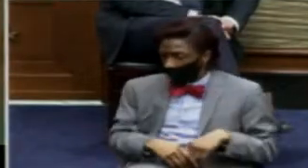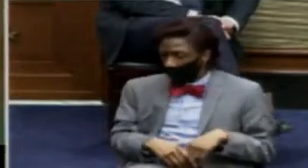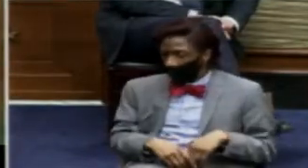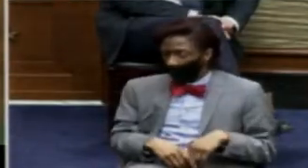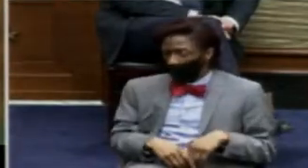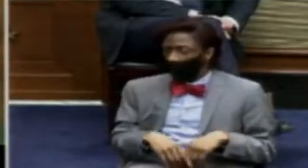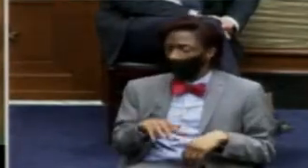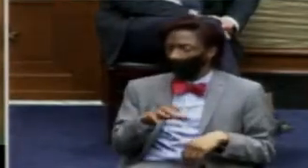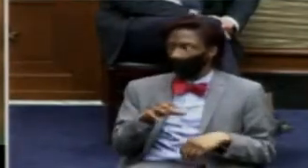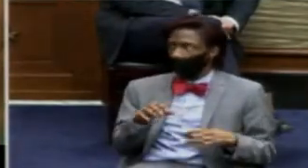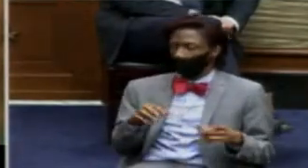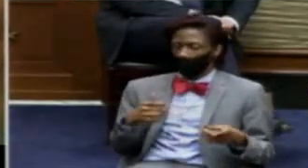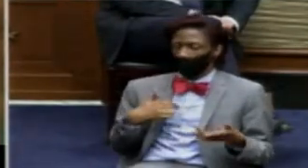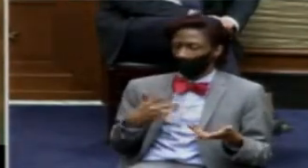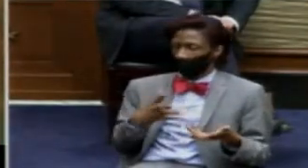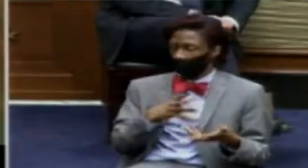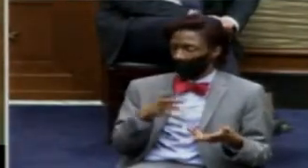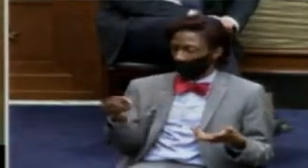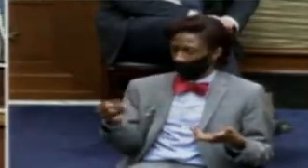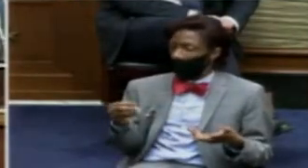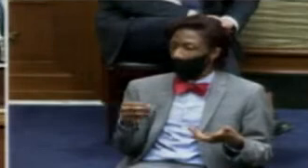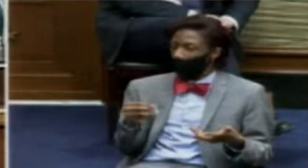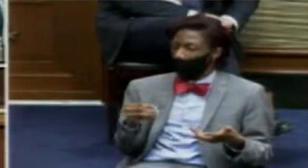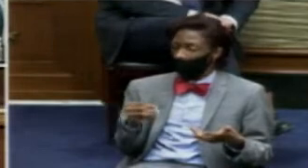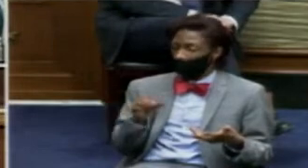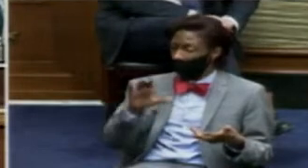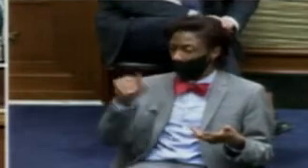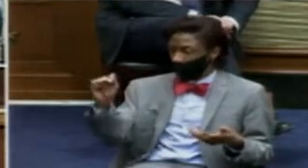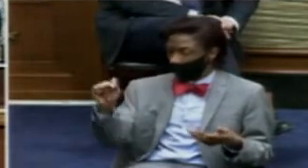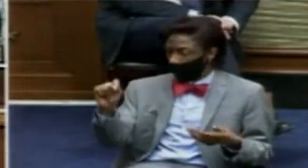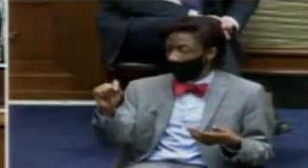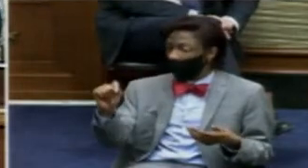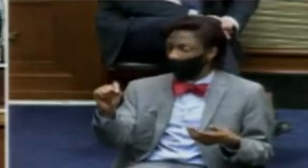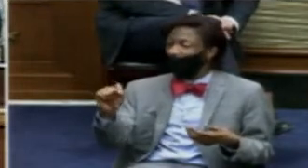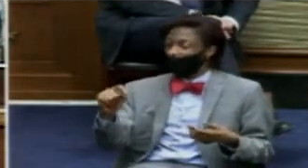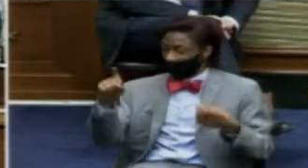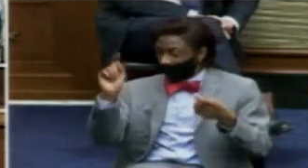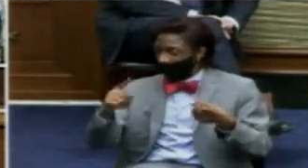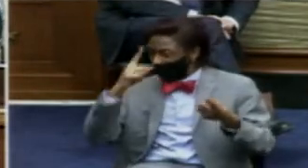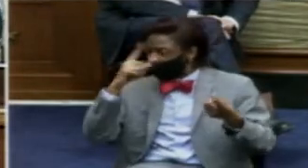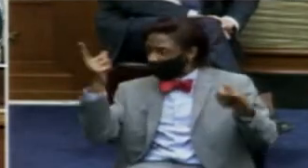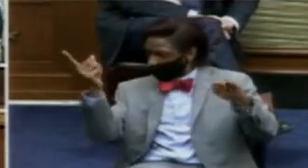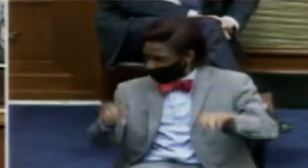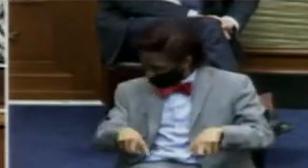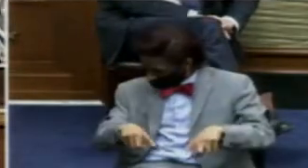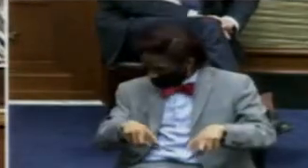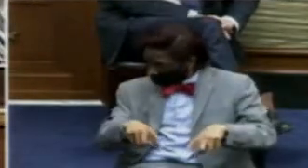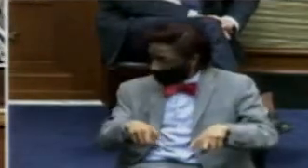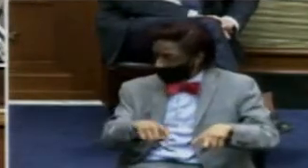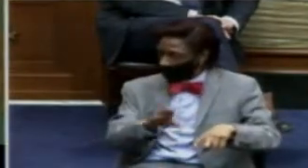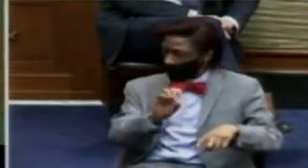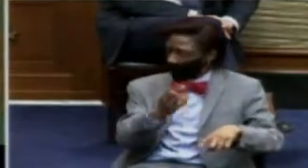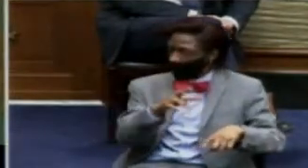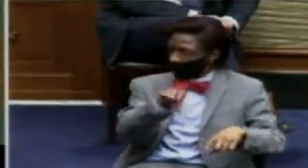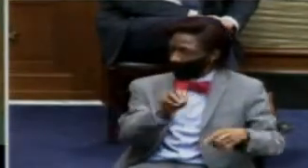And did Connecticut have to consent to the admission of Ohio?